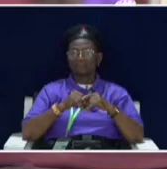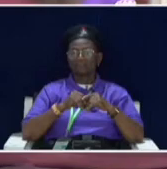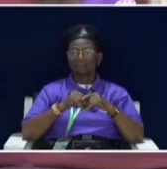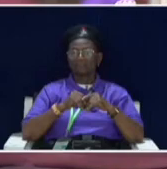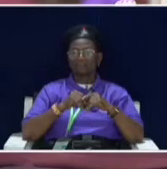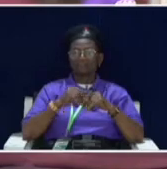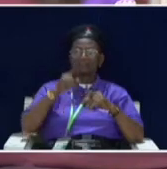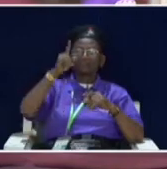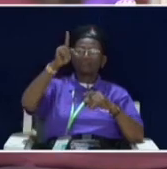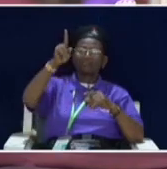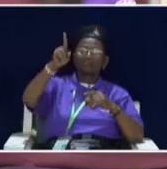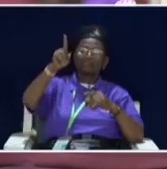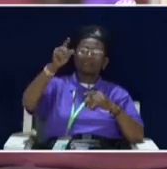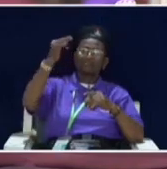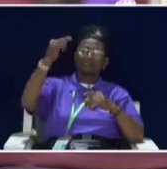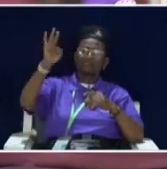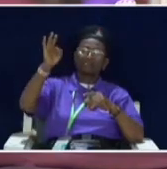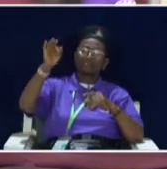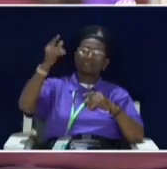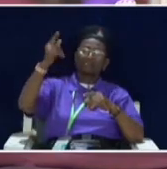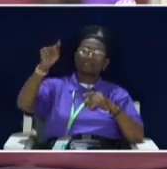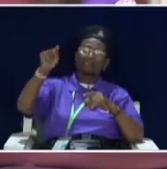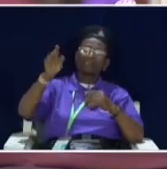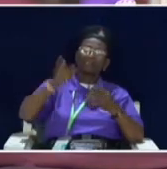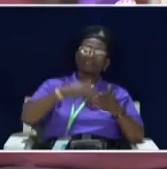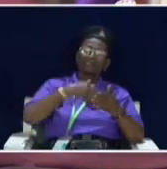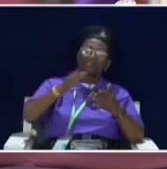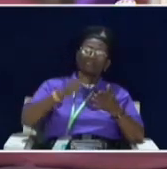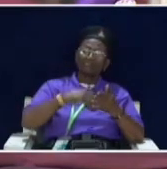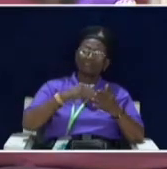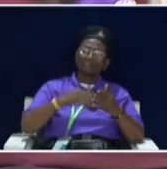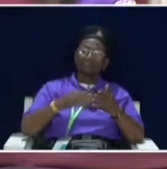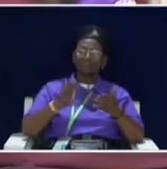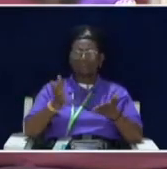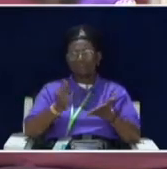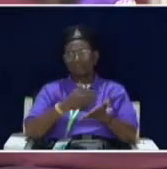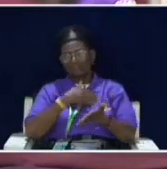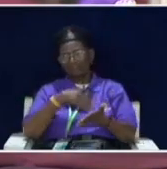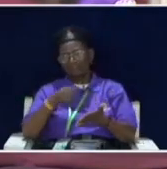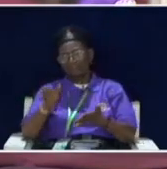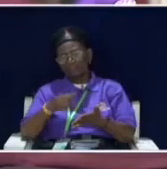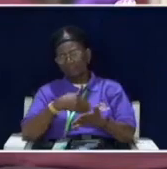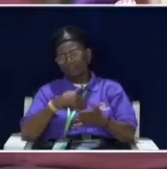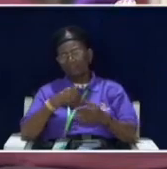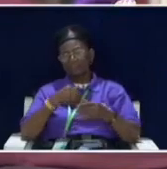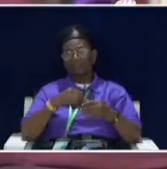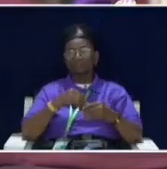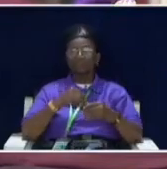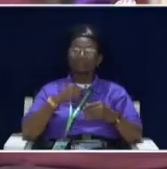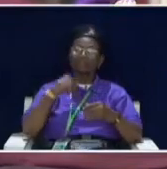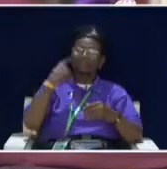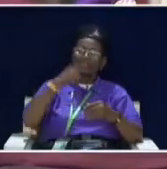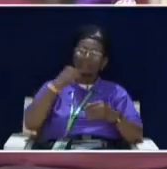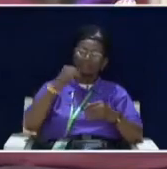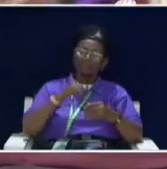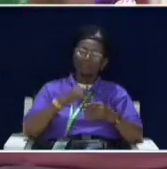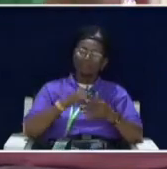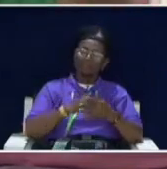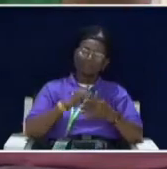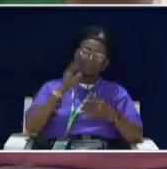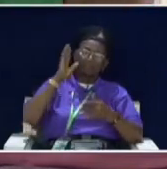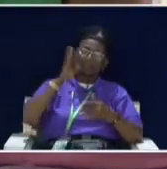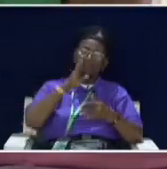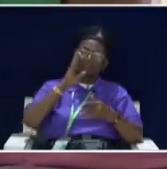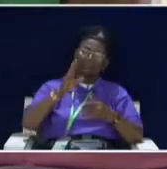One of the songs rendered, you can ninu awon orin ti won ko fun wa, says it is the child